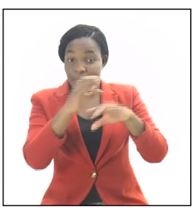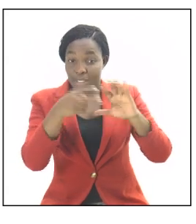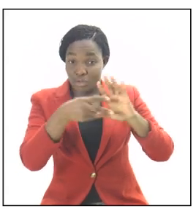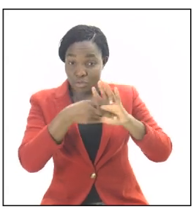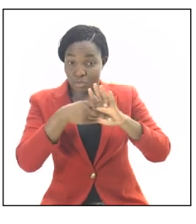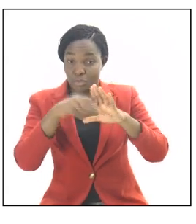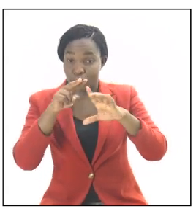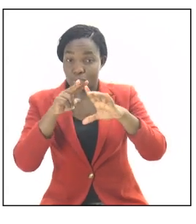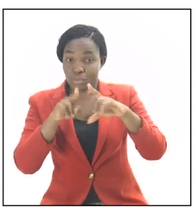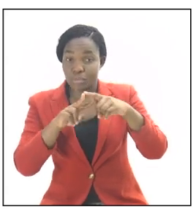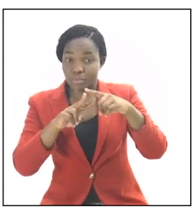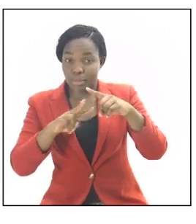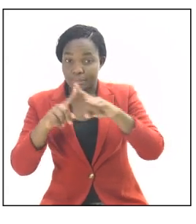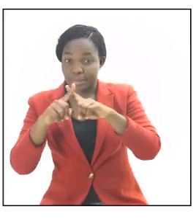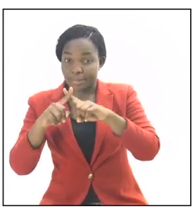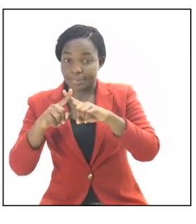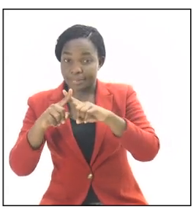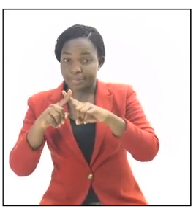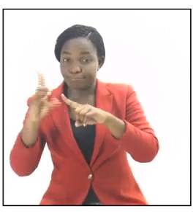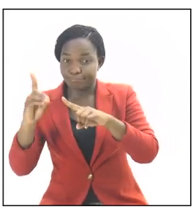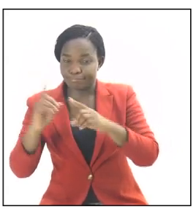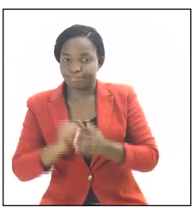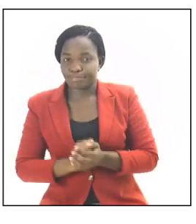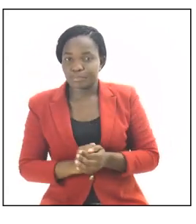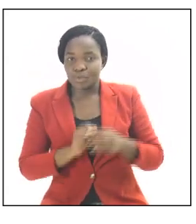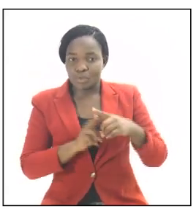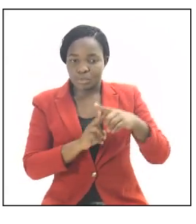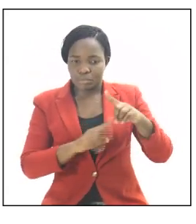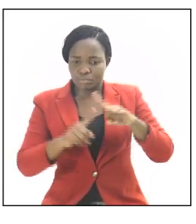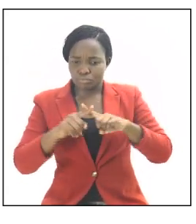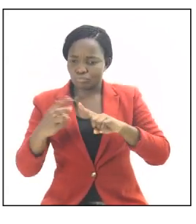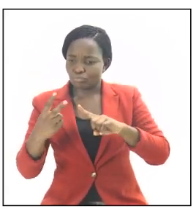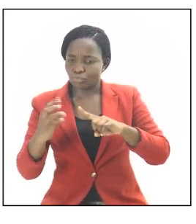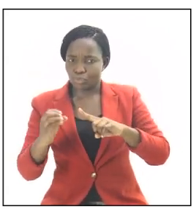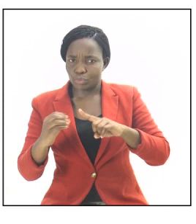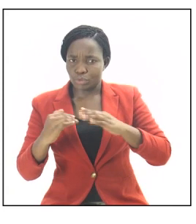centimeters. Pi times 20 comes to